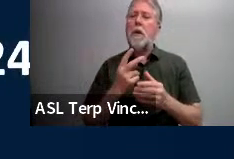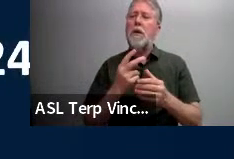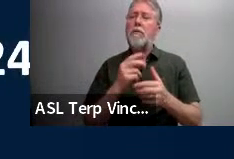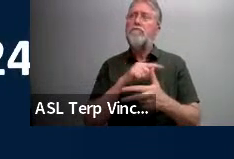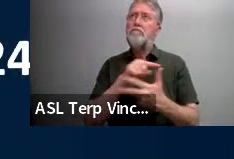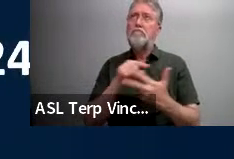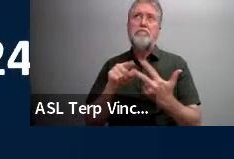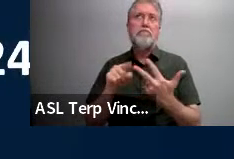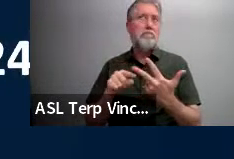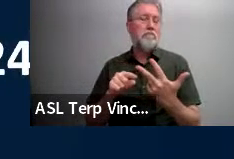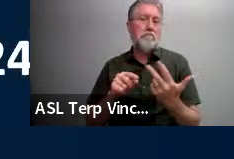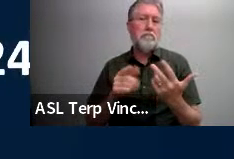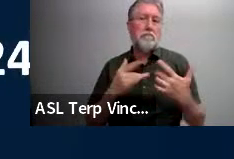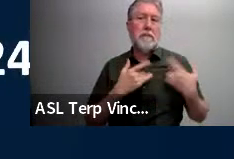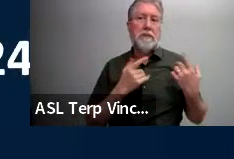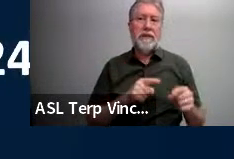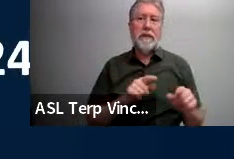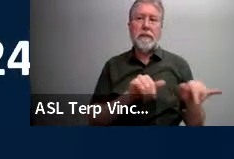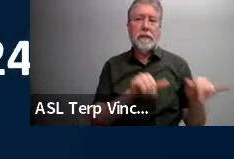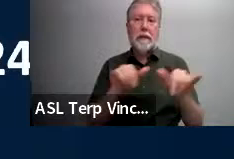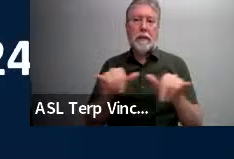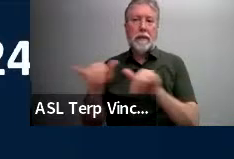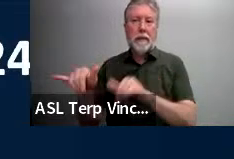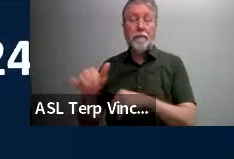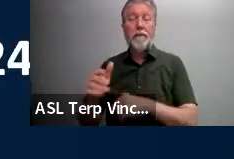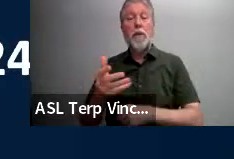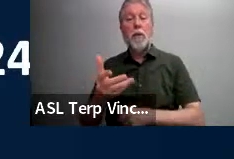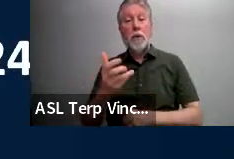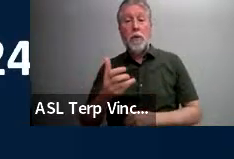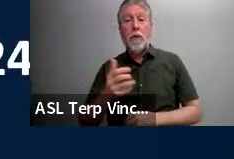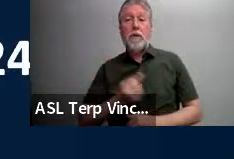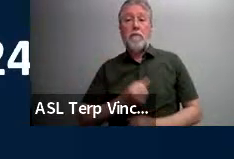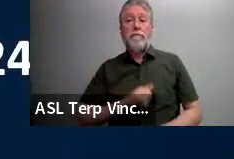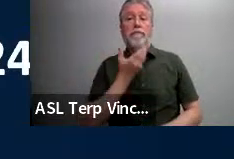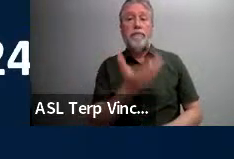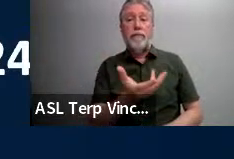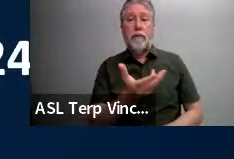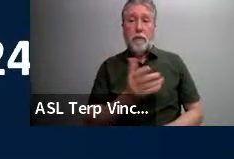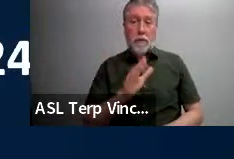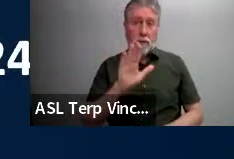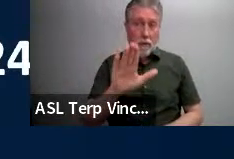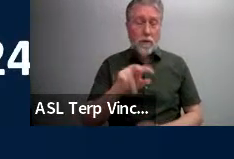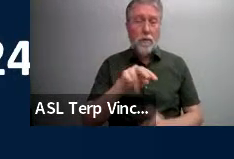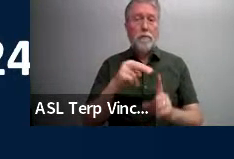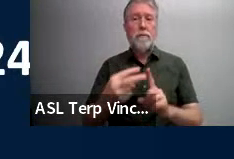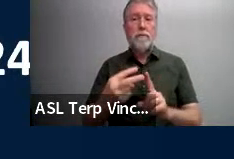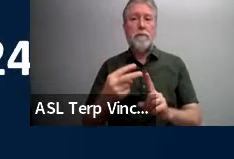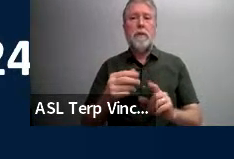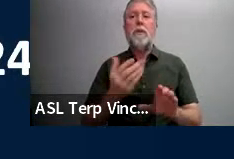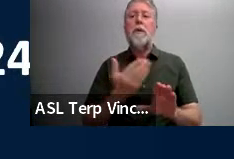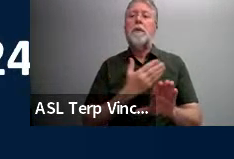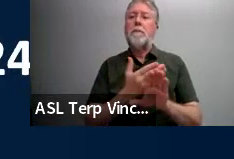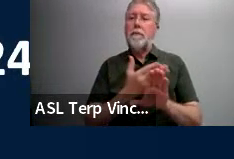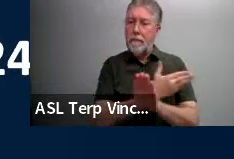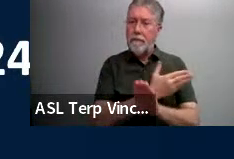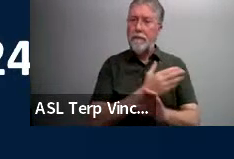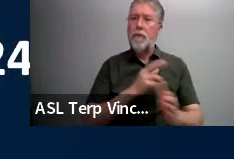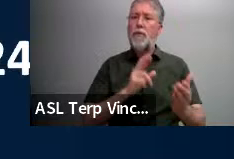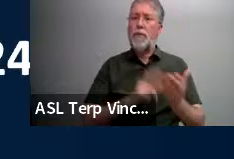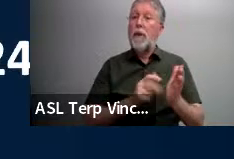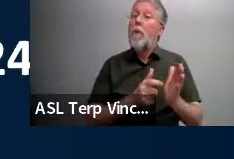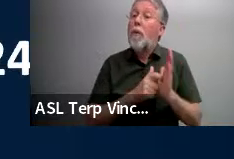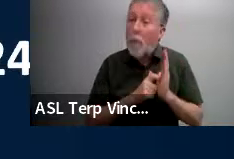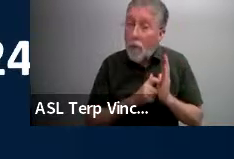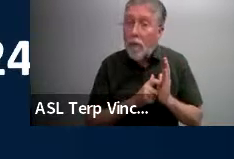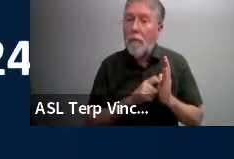events. Anyone who wishes to speak and share their perspective is encouraged to pre-register with us. It is